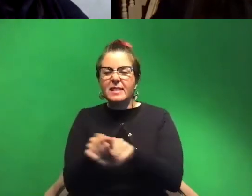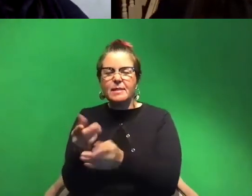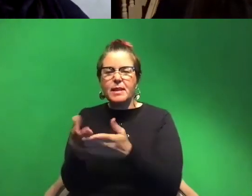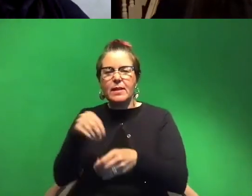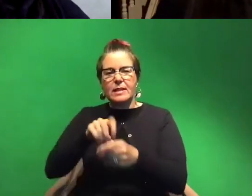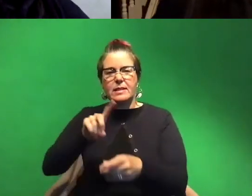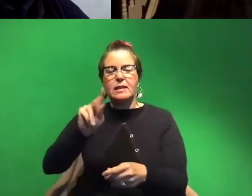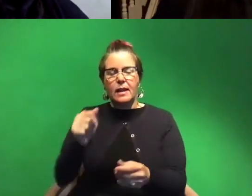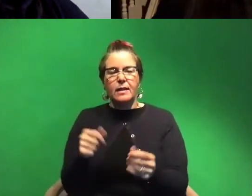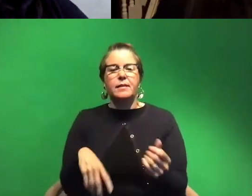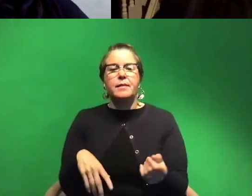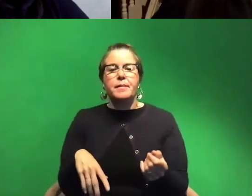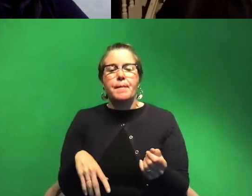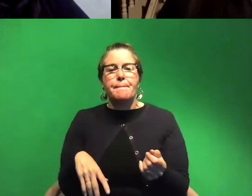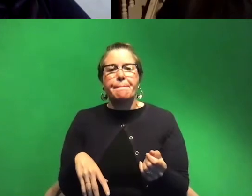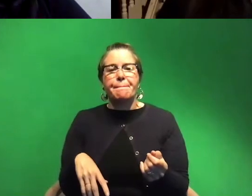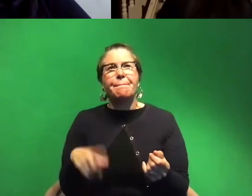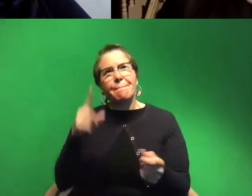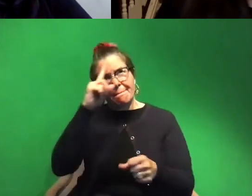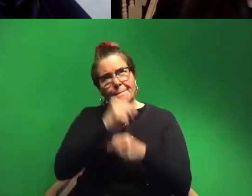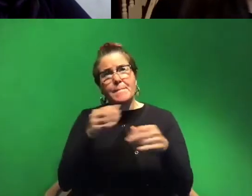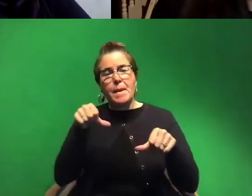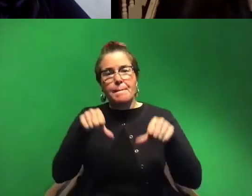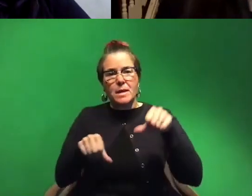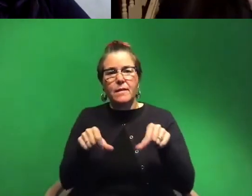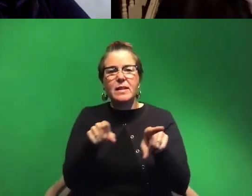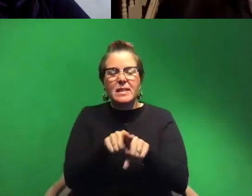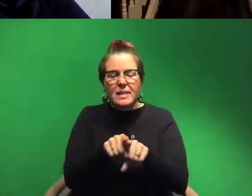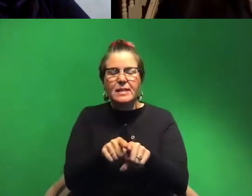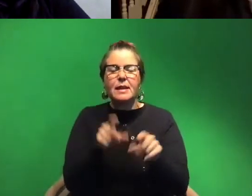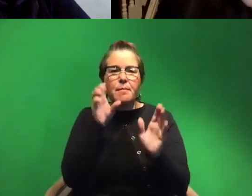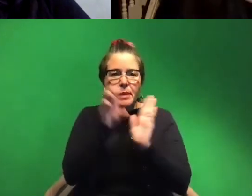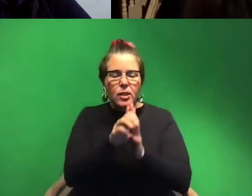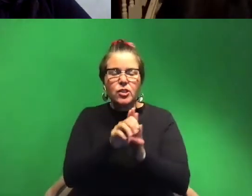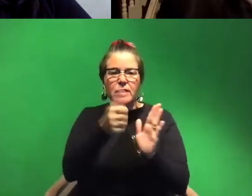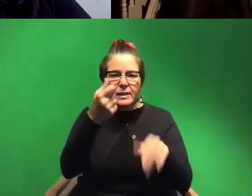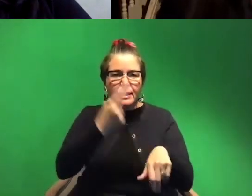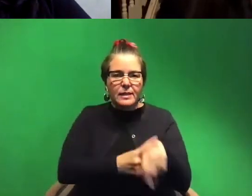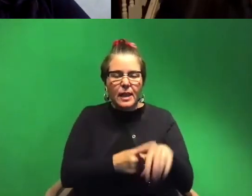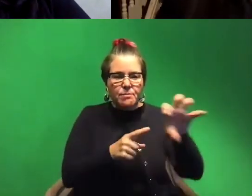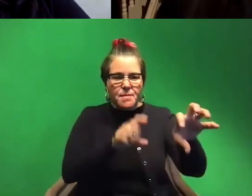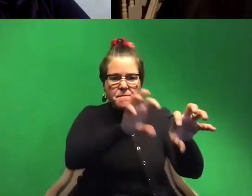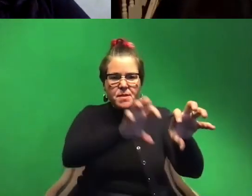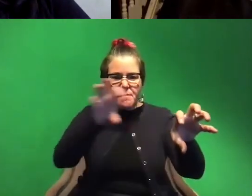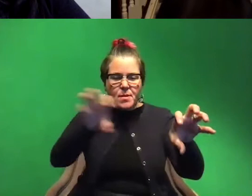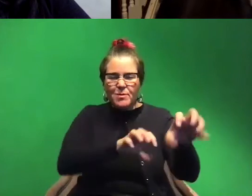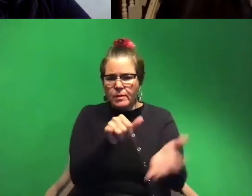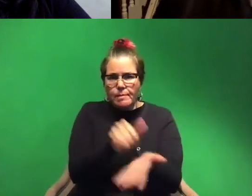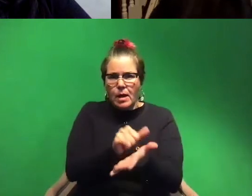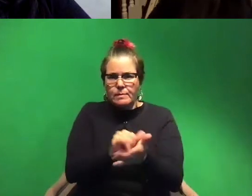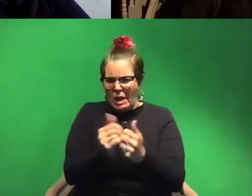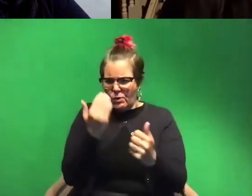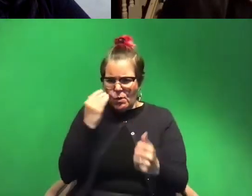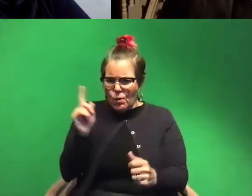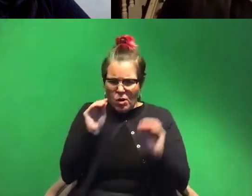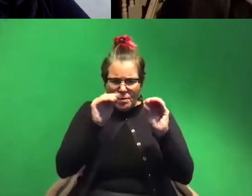DNA, imagine a puzzle that has the same scene 10 times. It's just really hard. Like, how do you know where it goes?